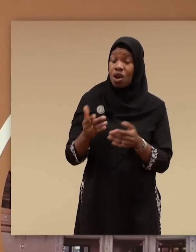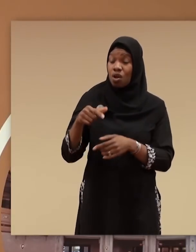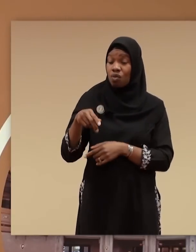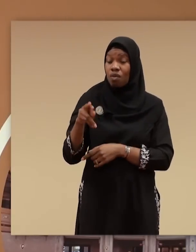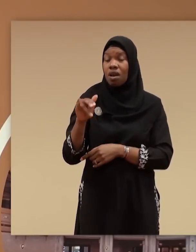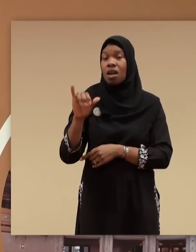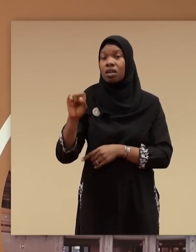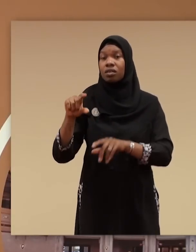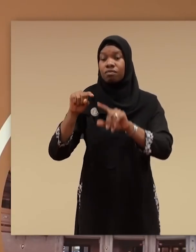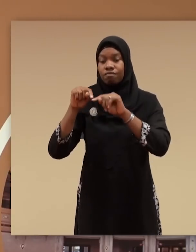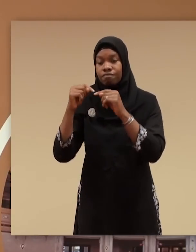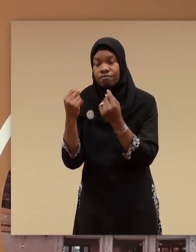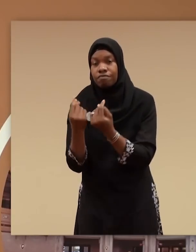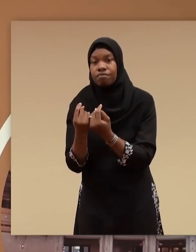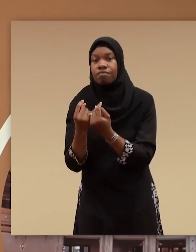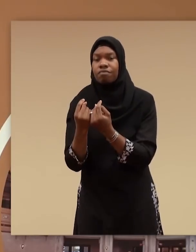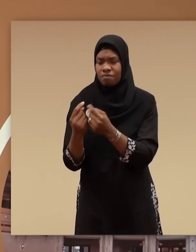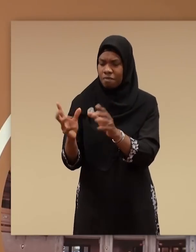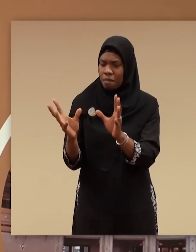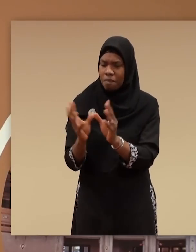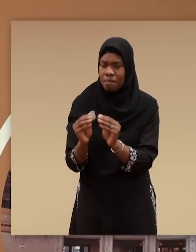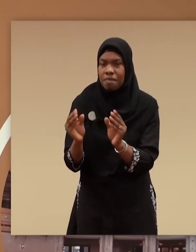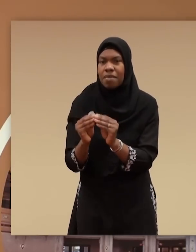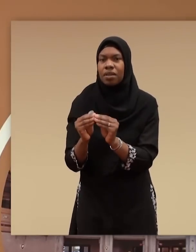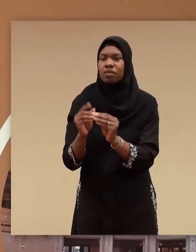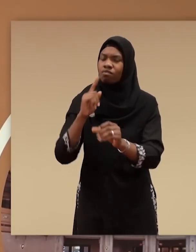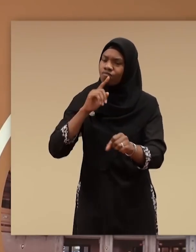and vowed to